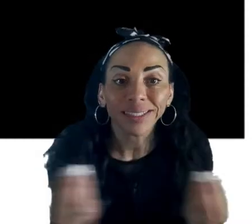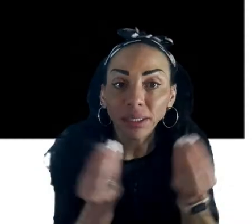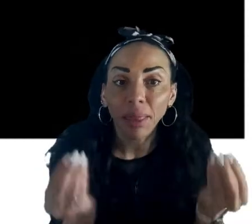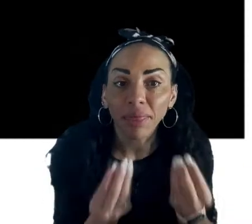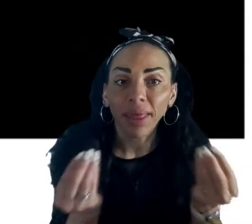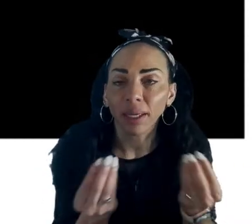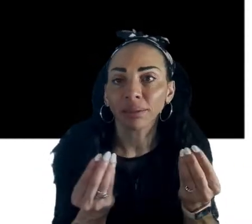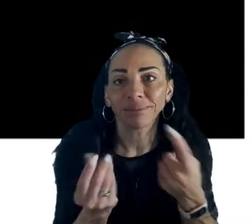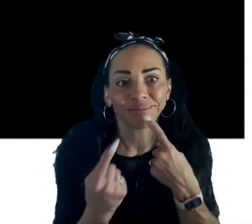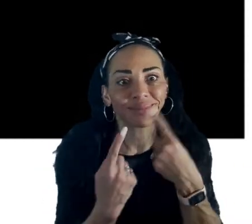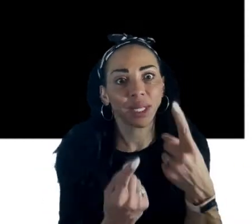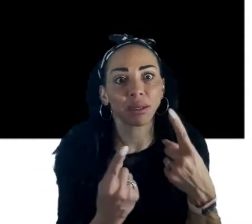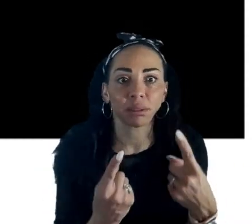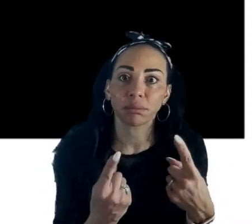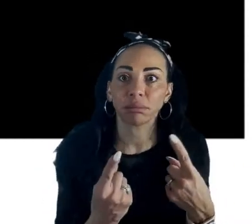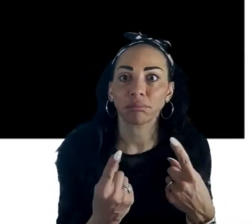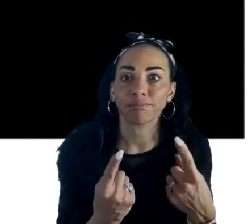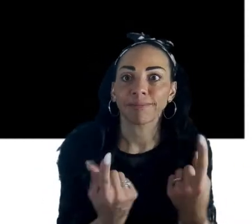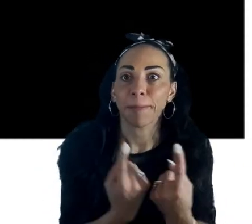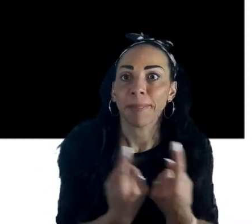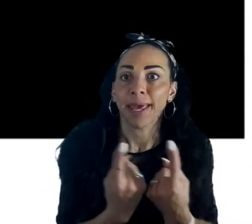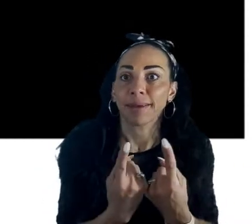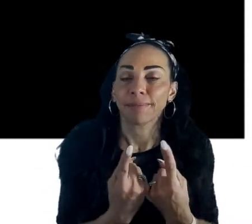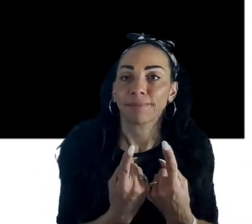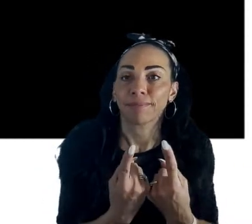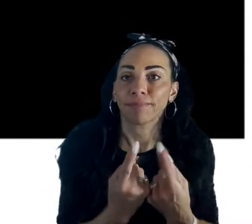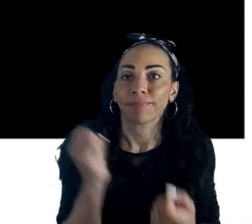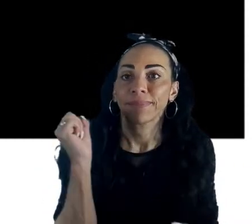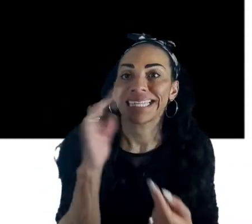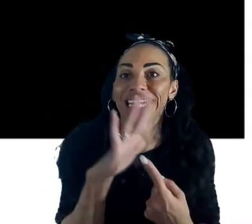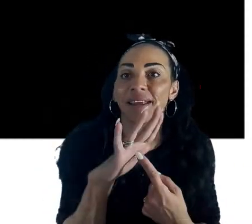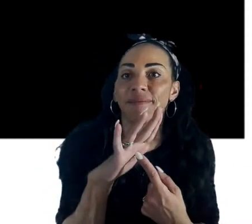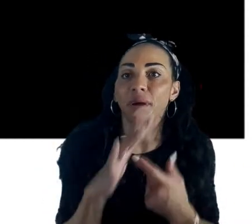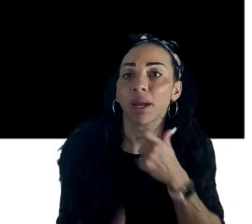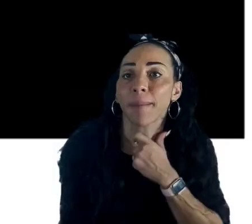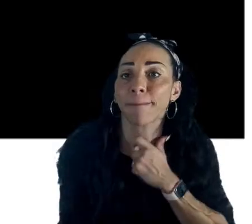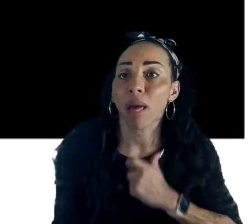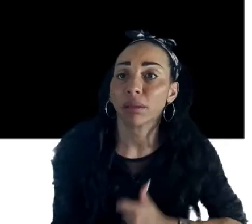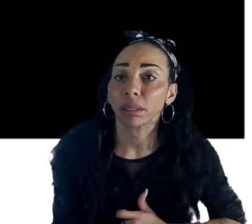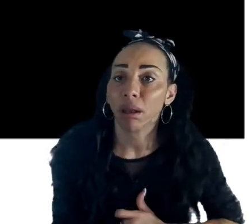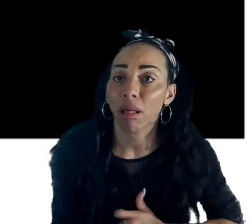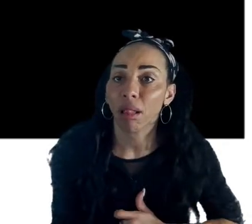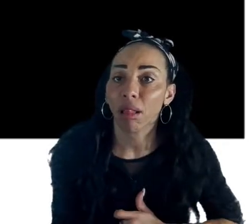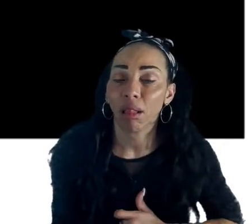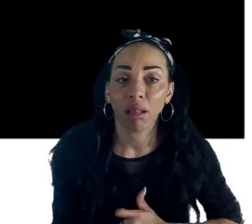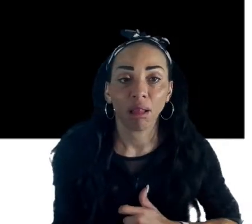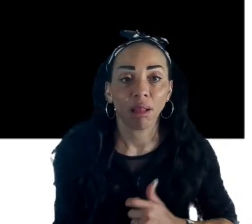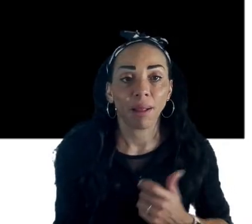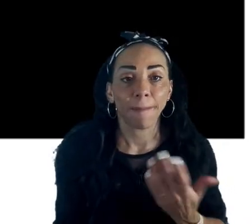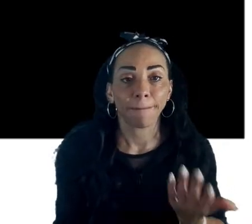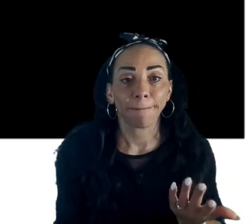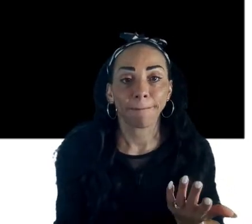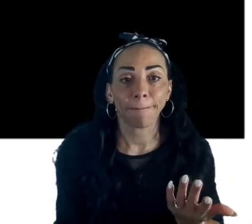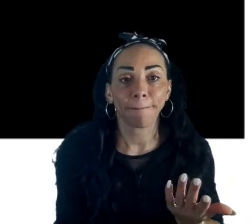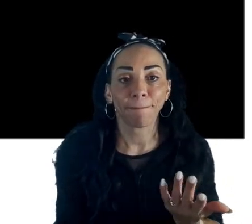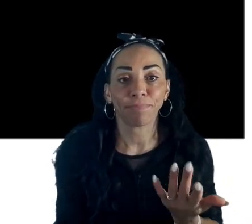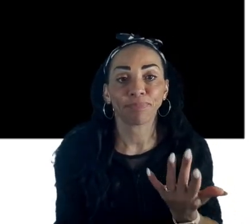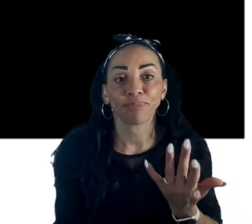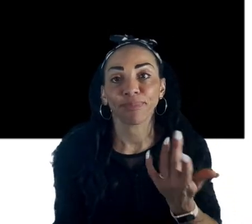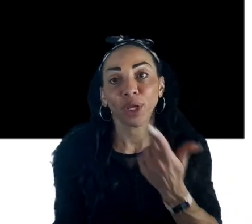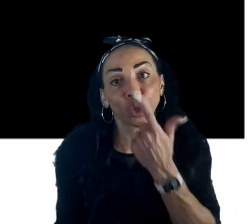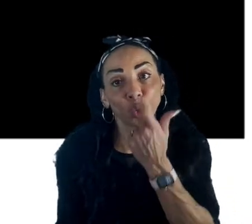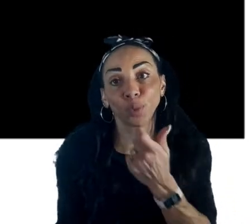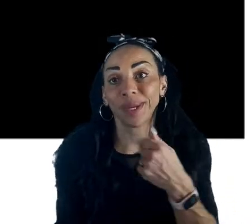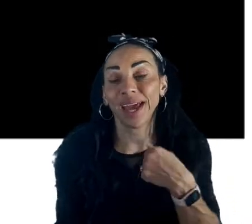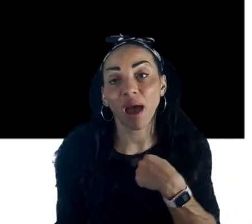significant and personal. And it could be that I'm clearing away, or it could be that I need to pack up the van, or that I just